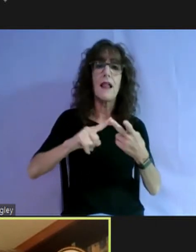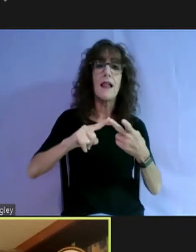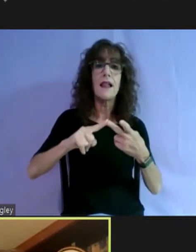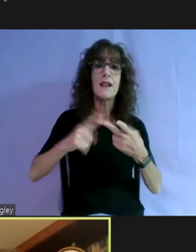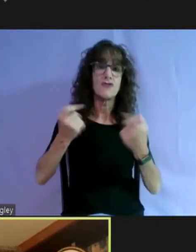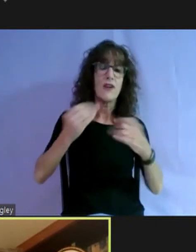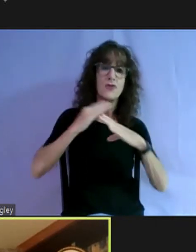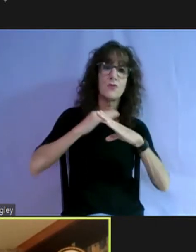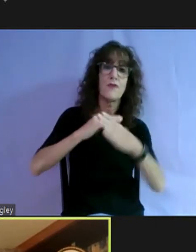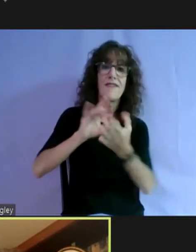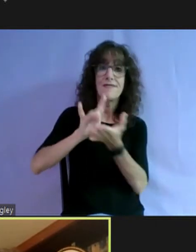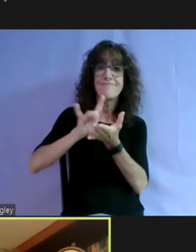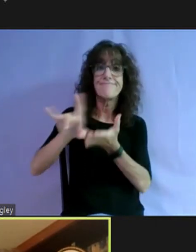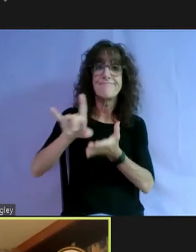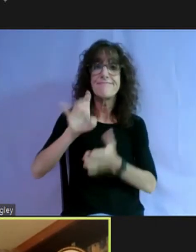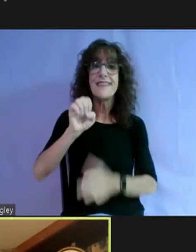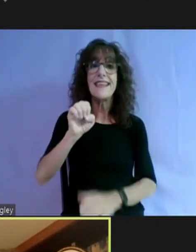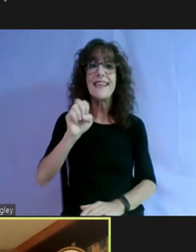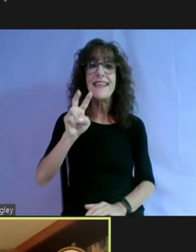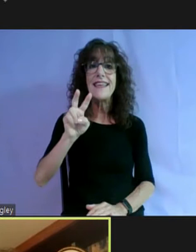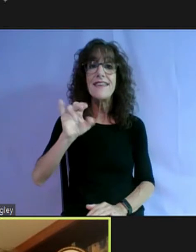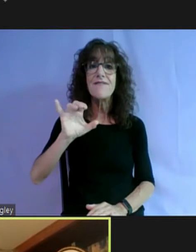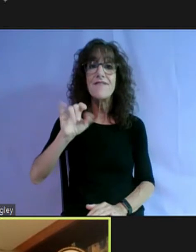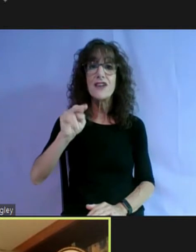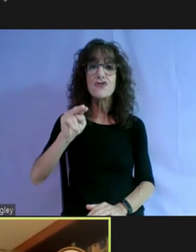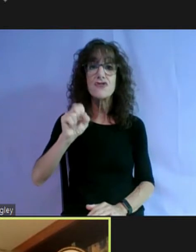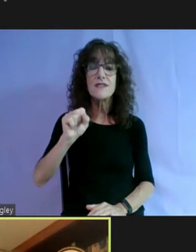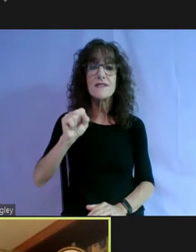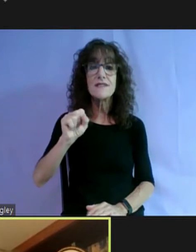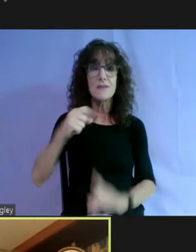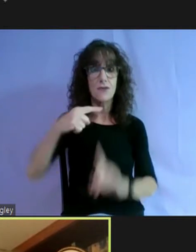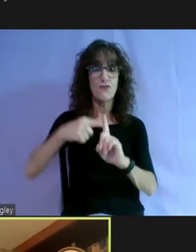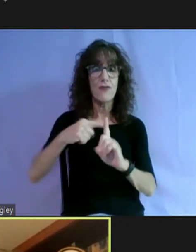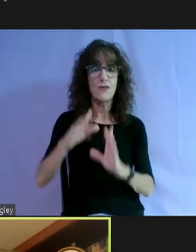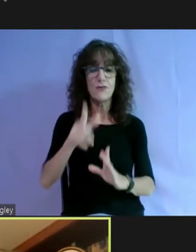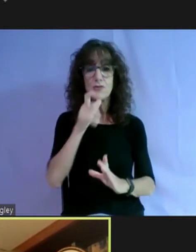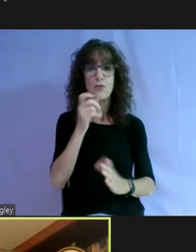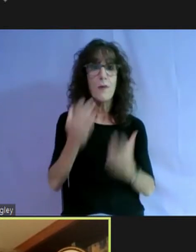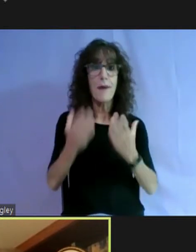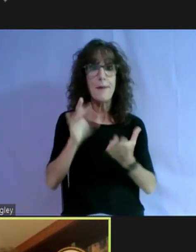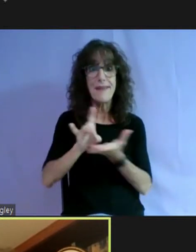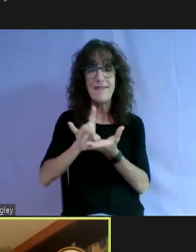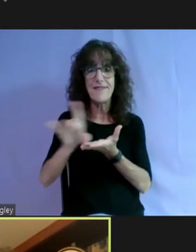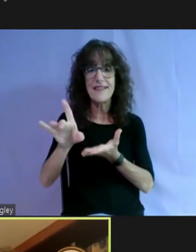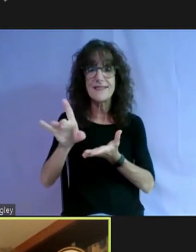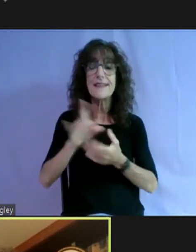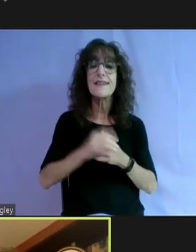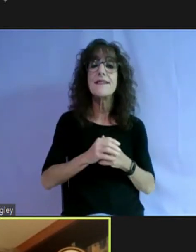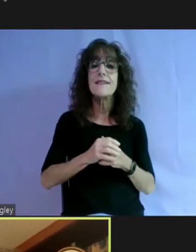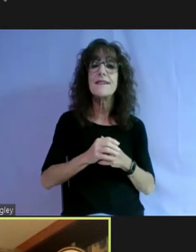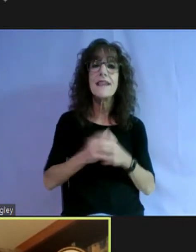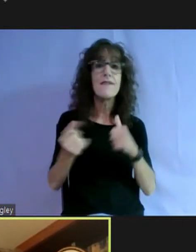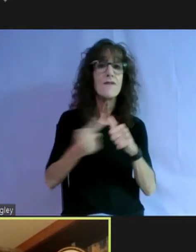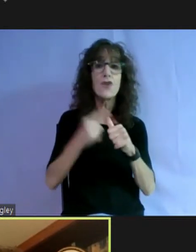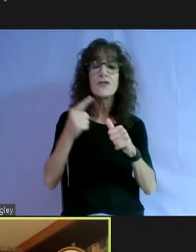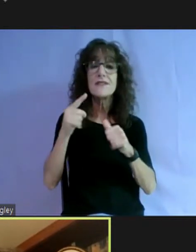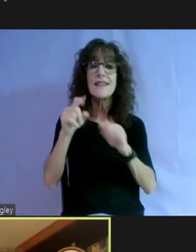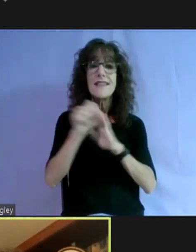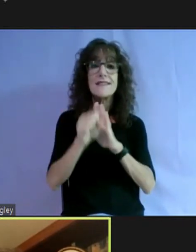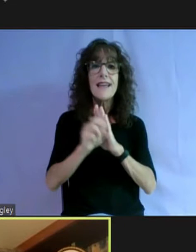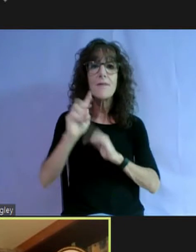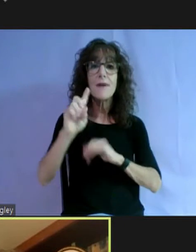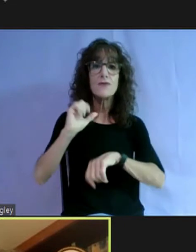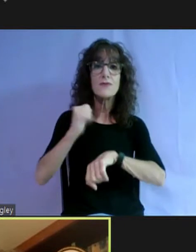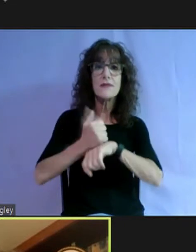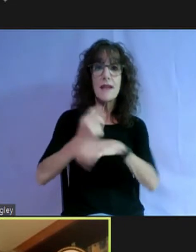who are particularly renters who are at risk of eviction. And first in the state to set up a program